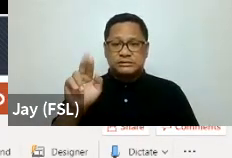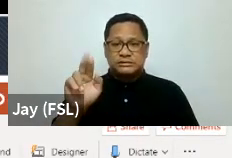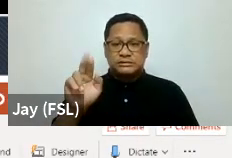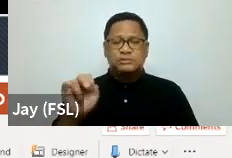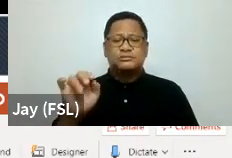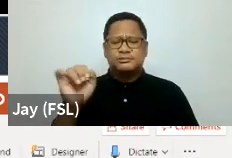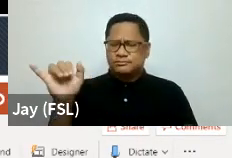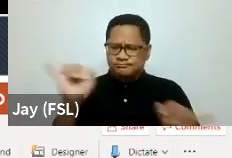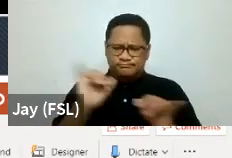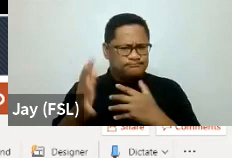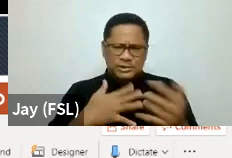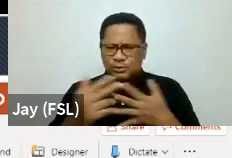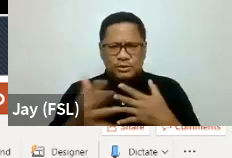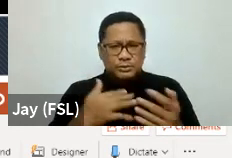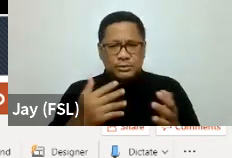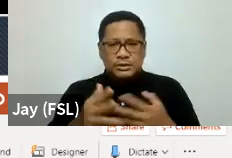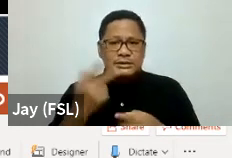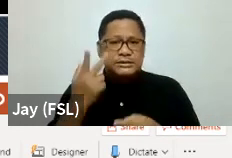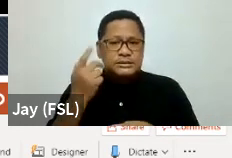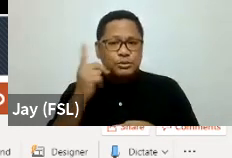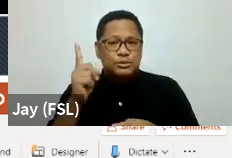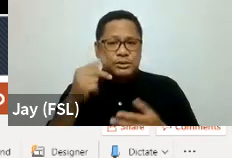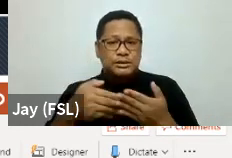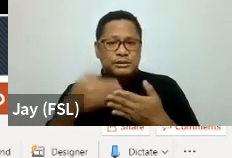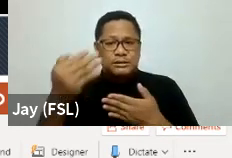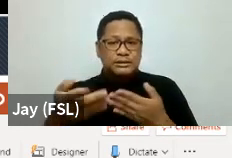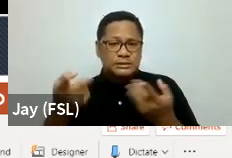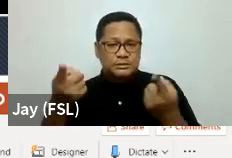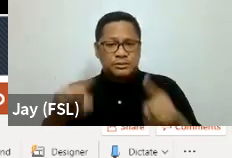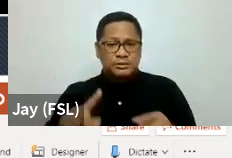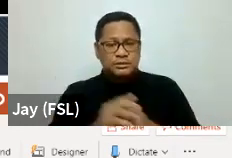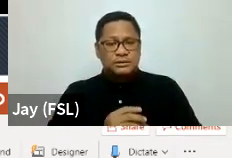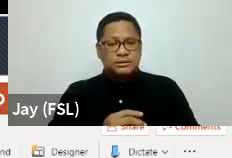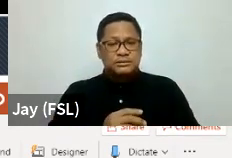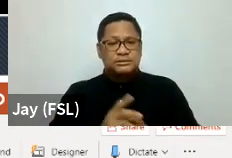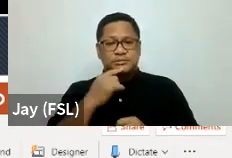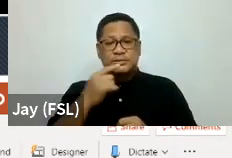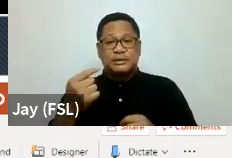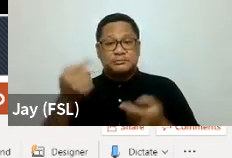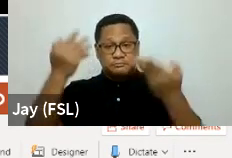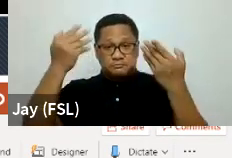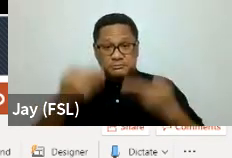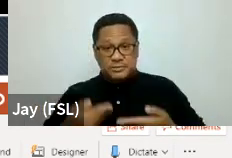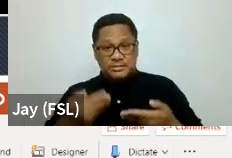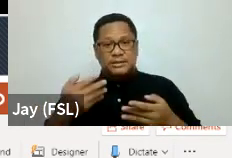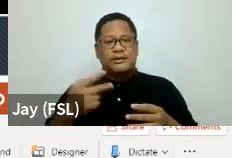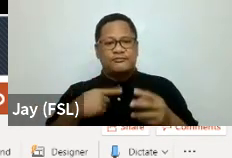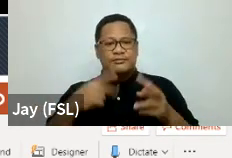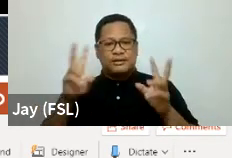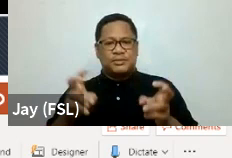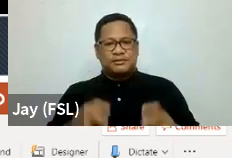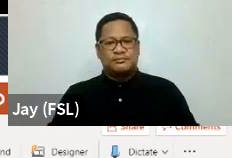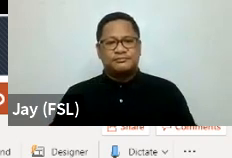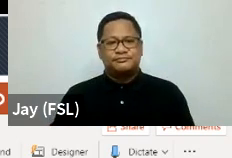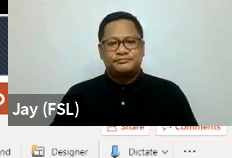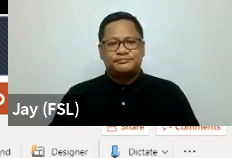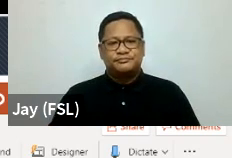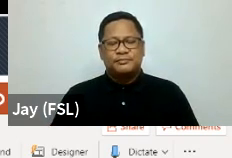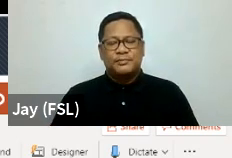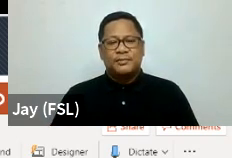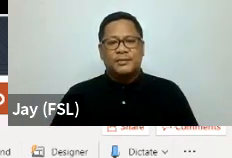find out what will happen next. Okay. So this is me. This is our topic. Okay.